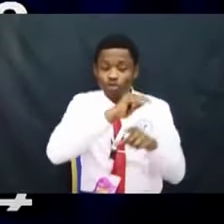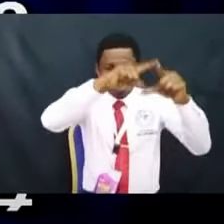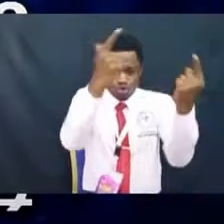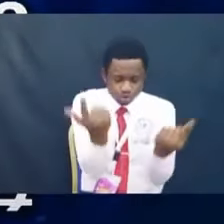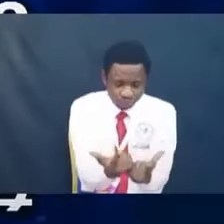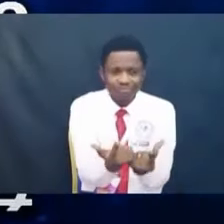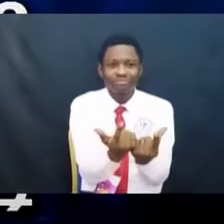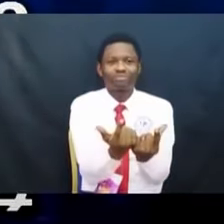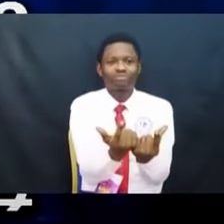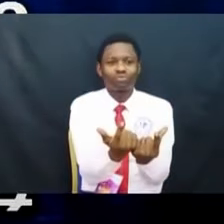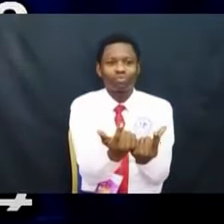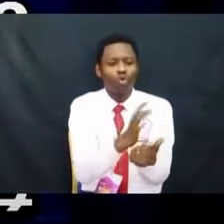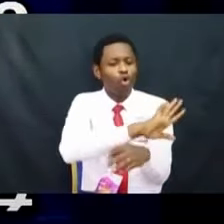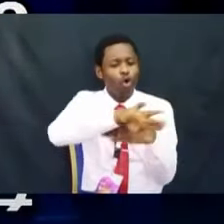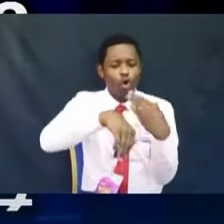All.